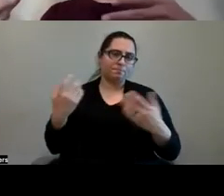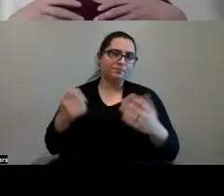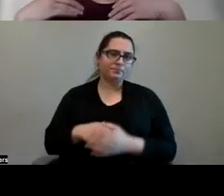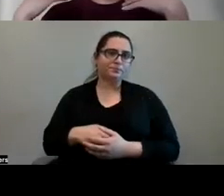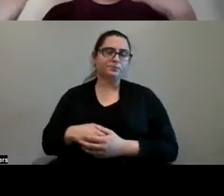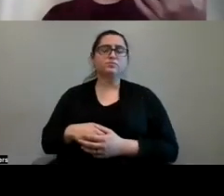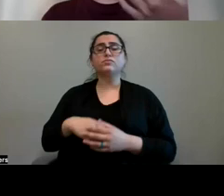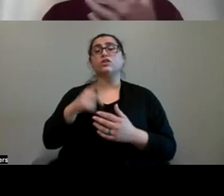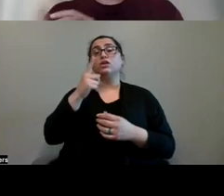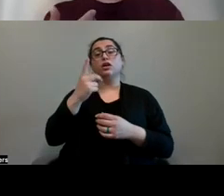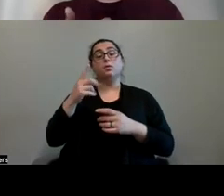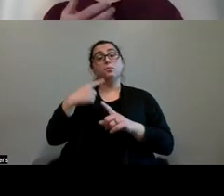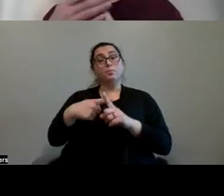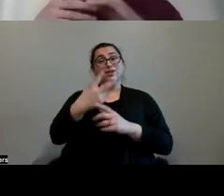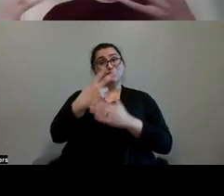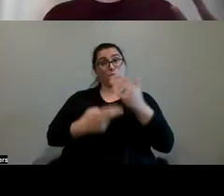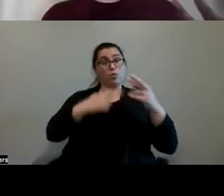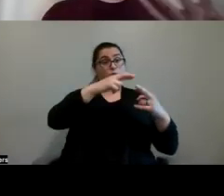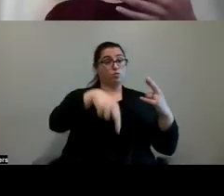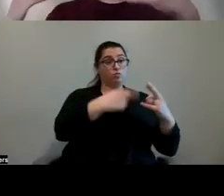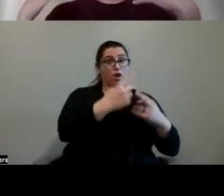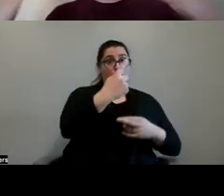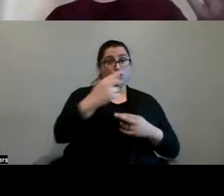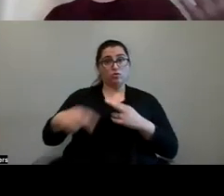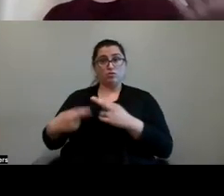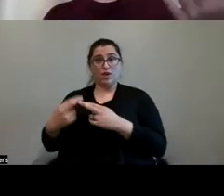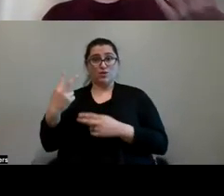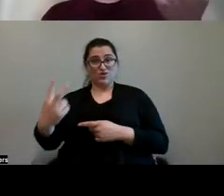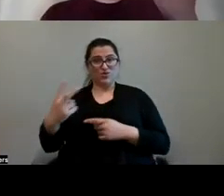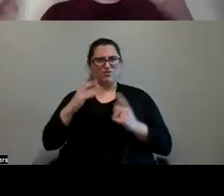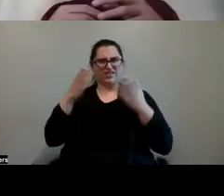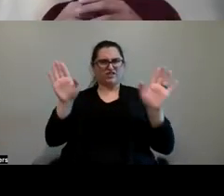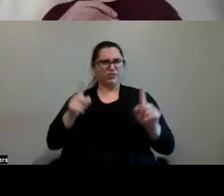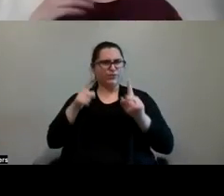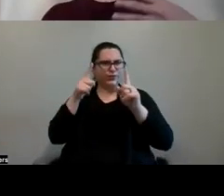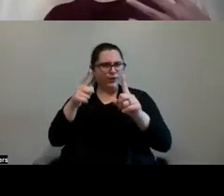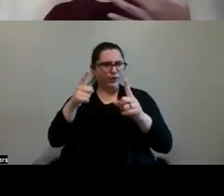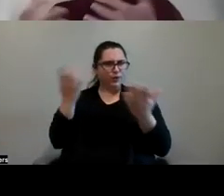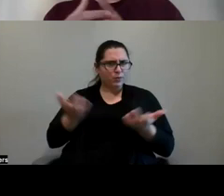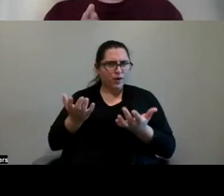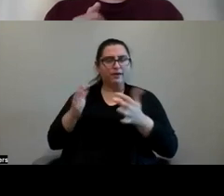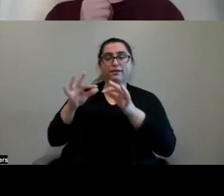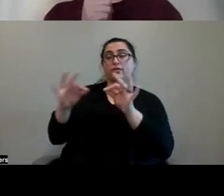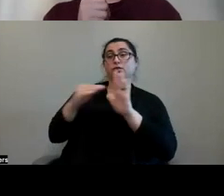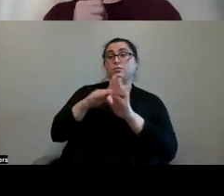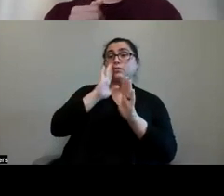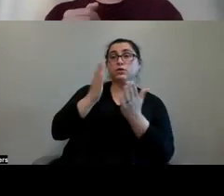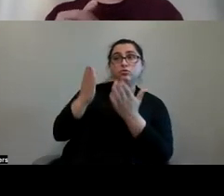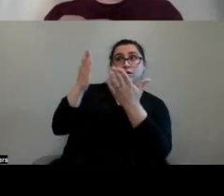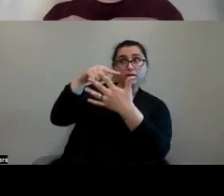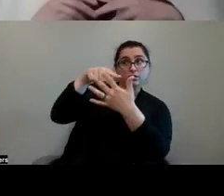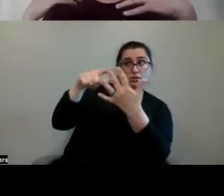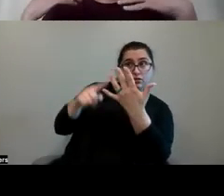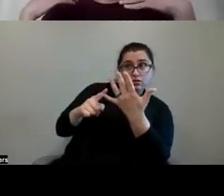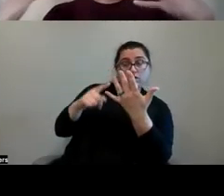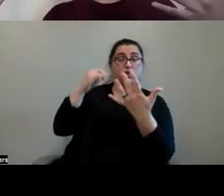rounds was kind of trying to do, is the language model will be recommending these substitutions. If you have a budget for high throughput